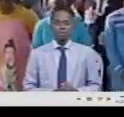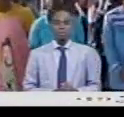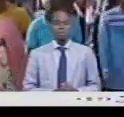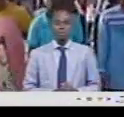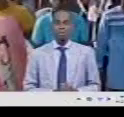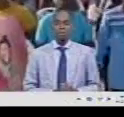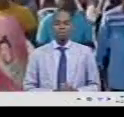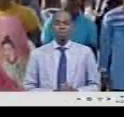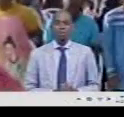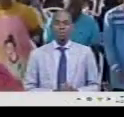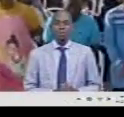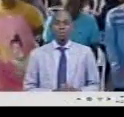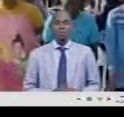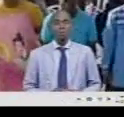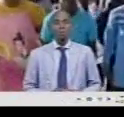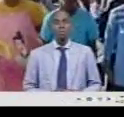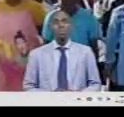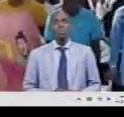We